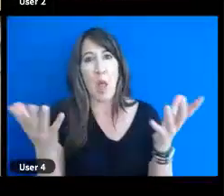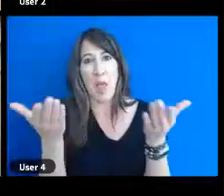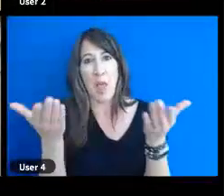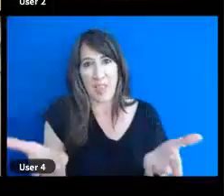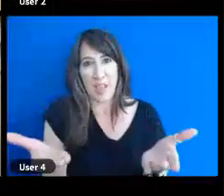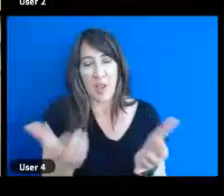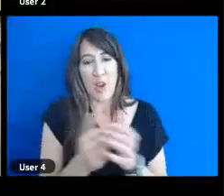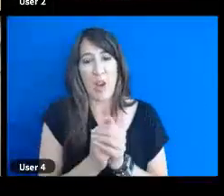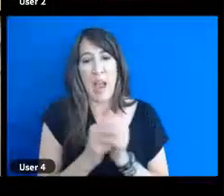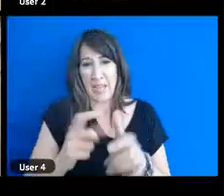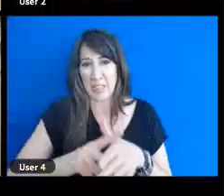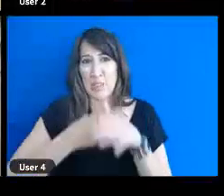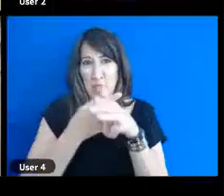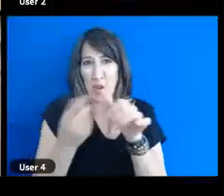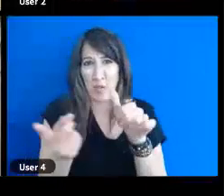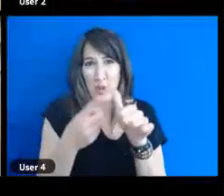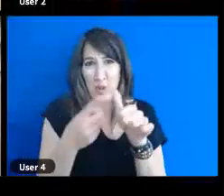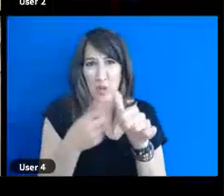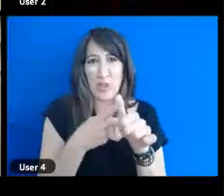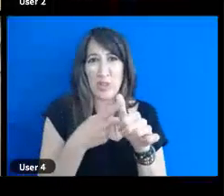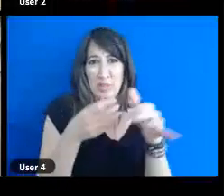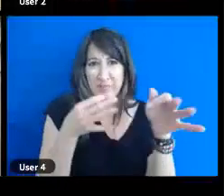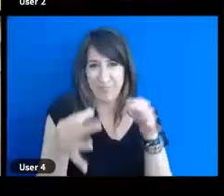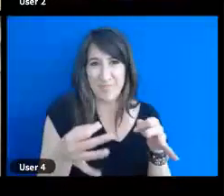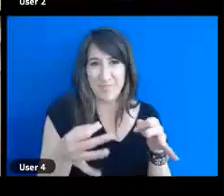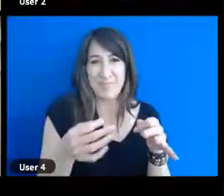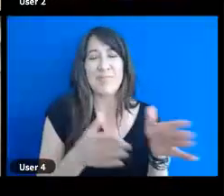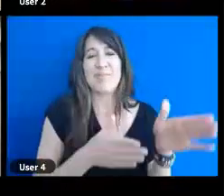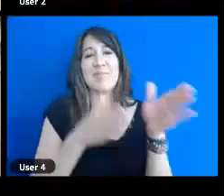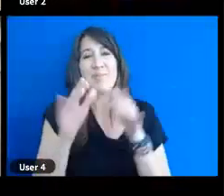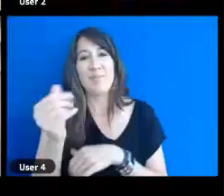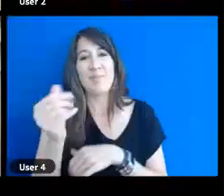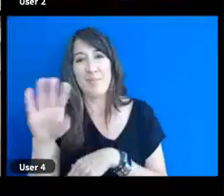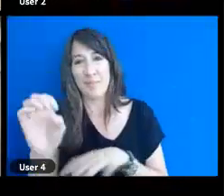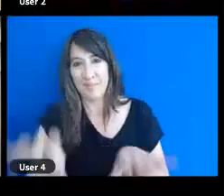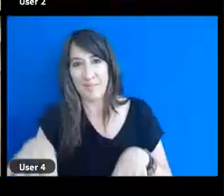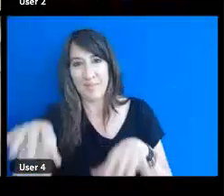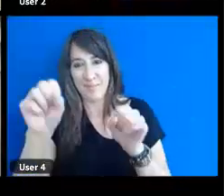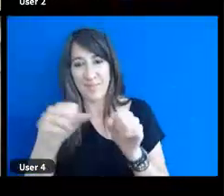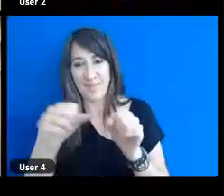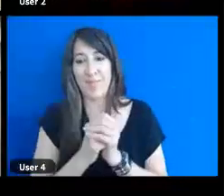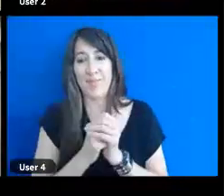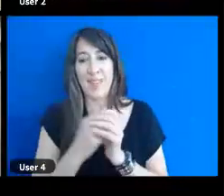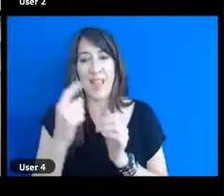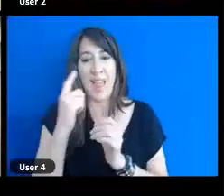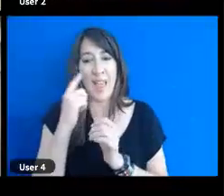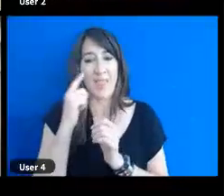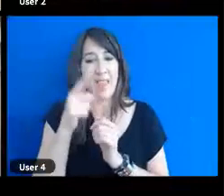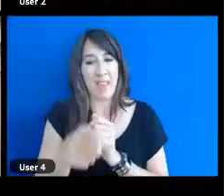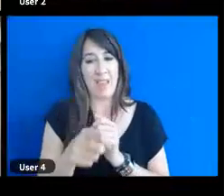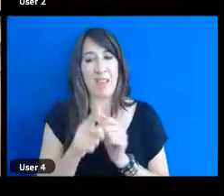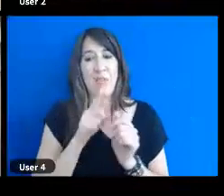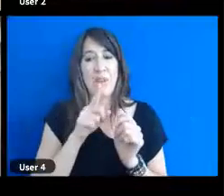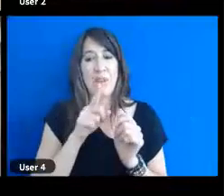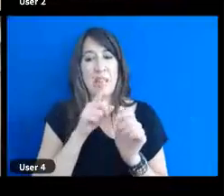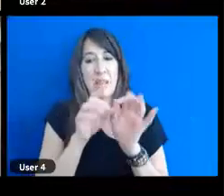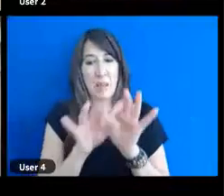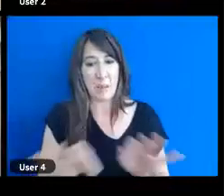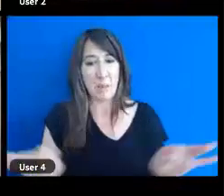I think there's a lot to unpack there, and so maybe I'll start first, and then Jamie, I'll pass it over to